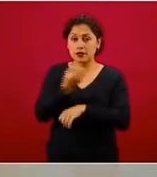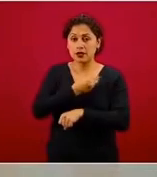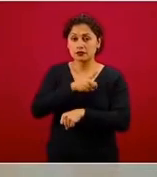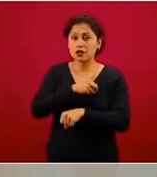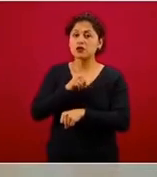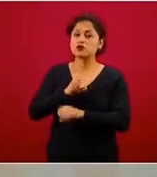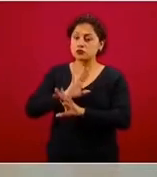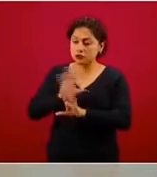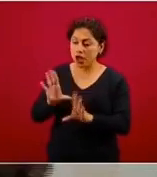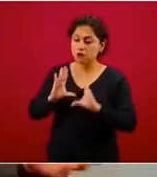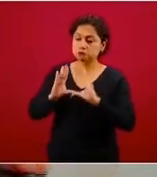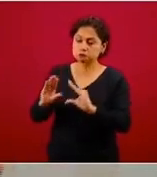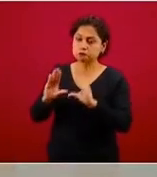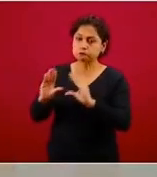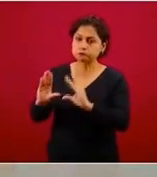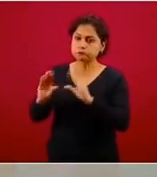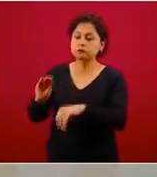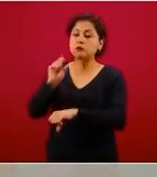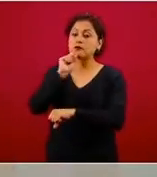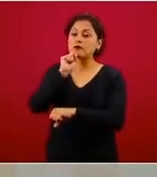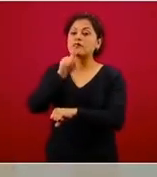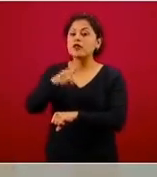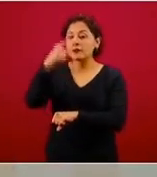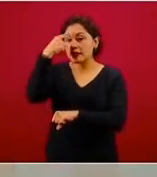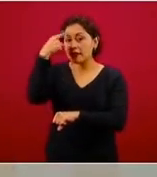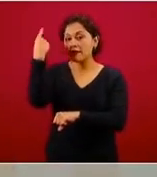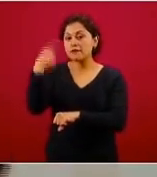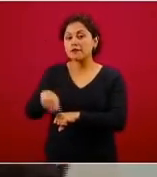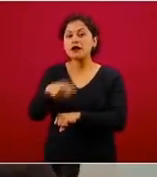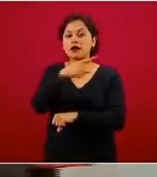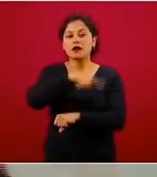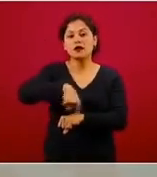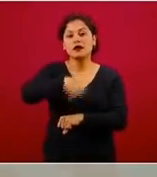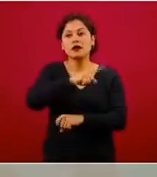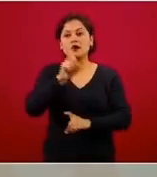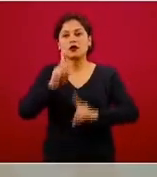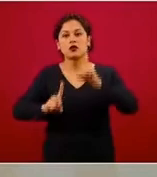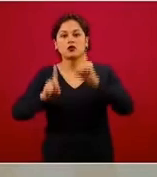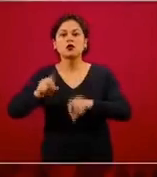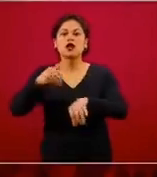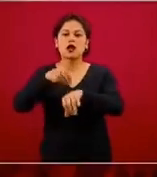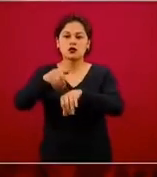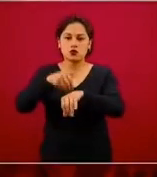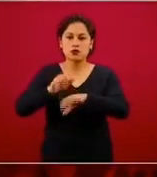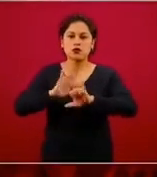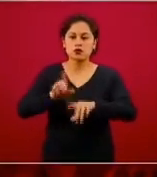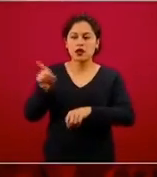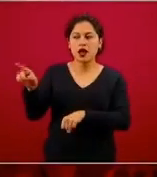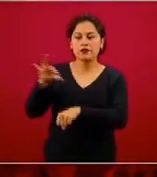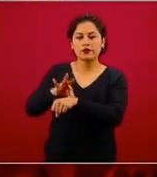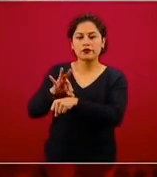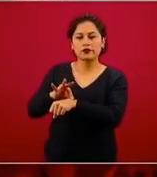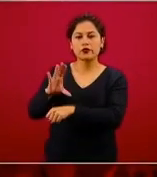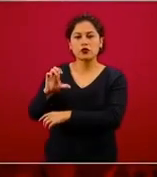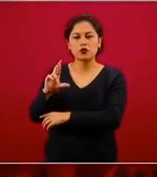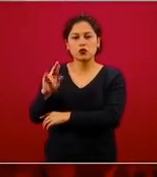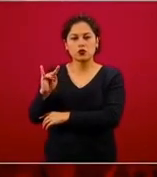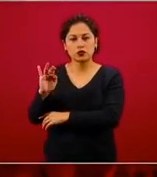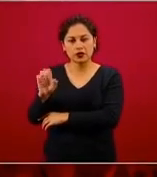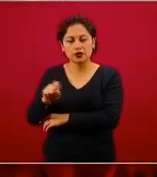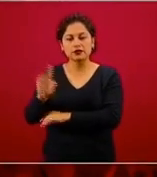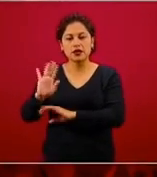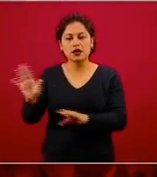de contención, el health, propio essential número healthcare de atención professionals. que ha explicado el doctor And Ricardo Dr. Cortés, Ricardo Cortés has also